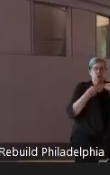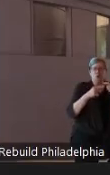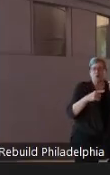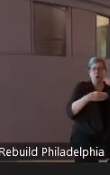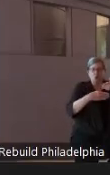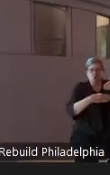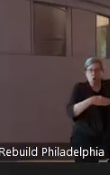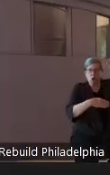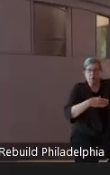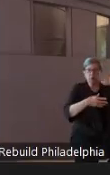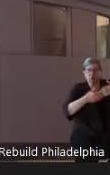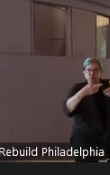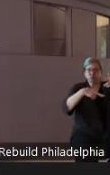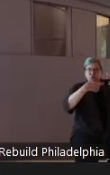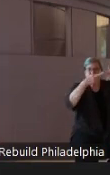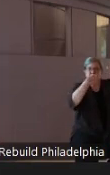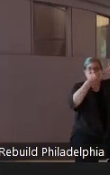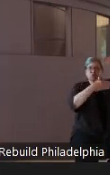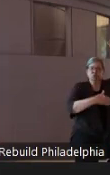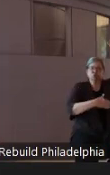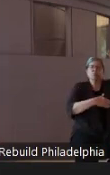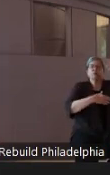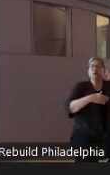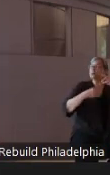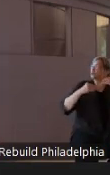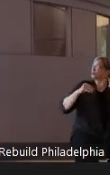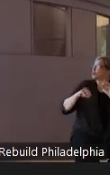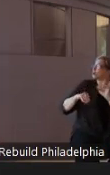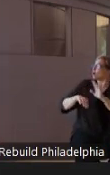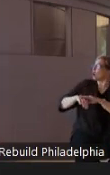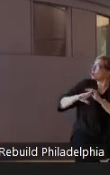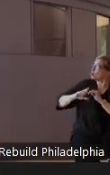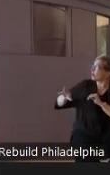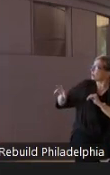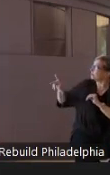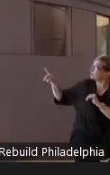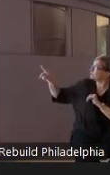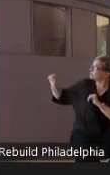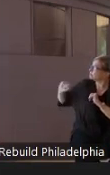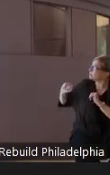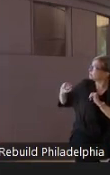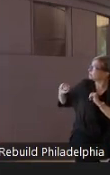window similar to the one shown in the picture on the right.